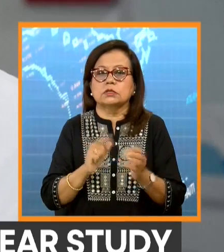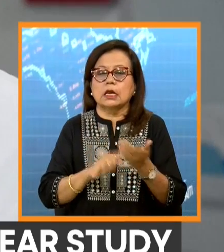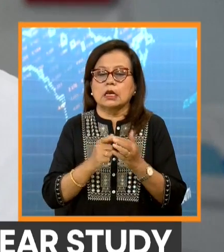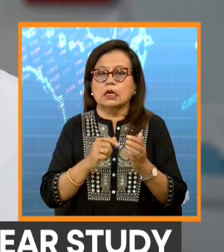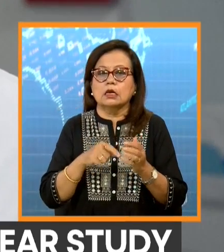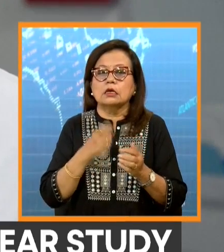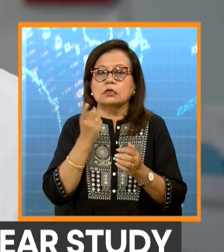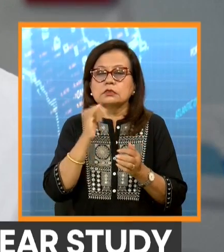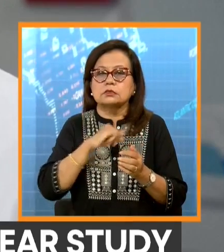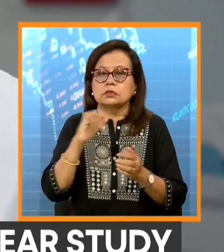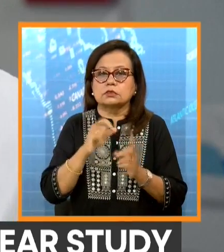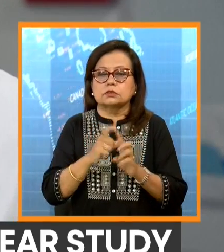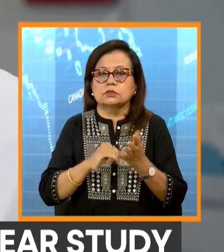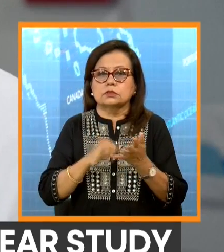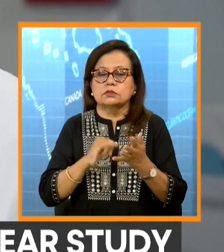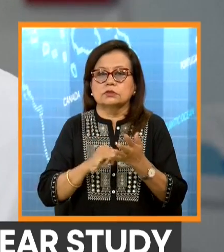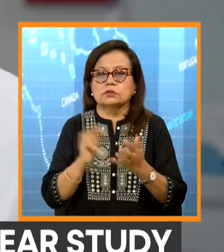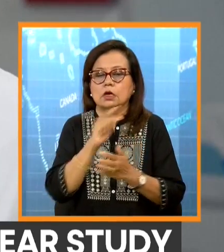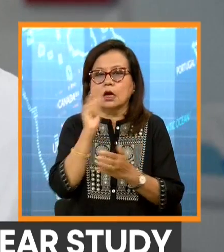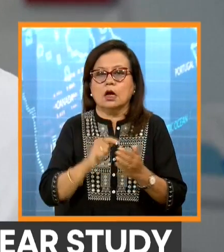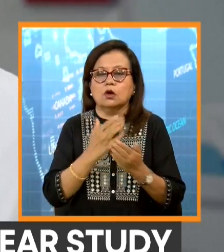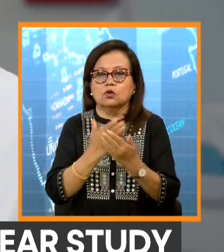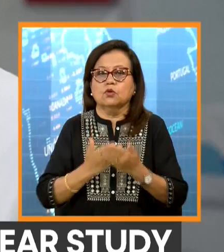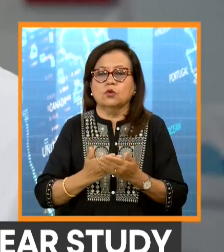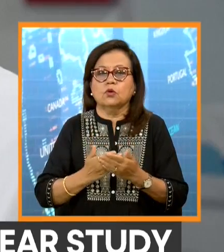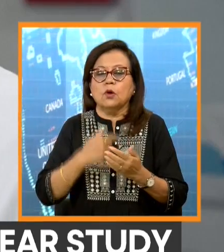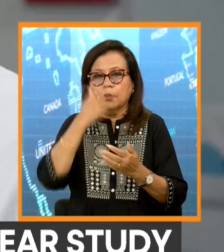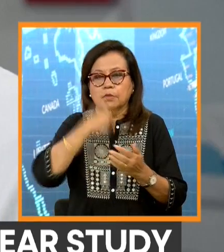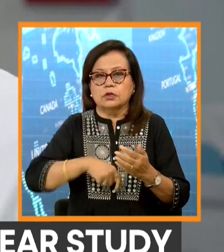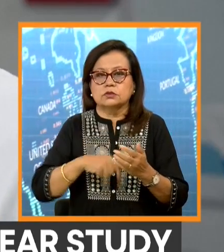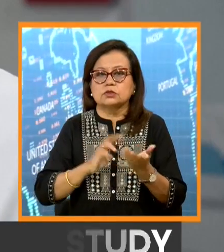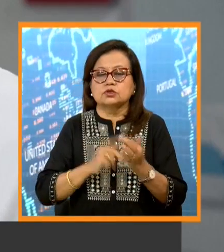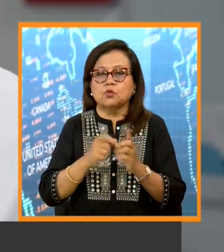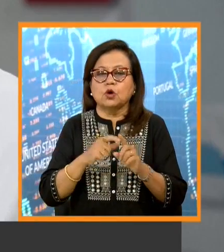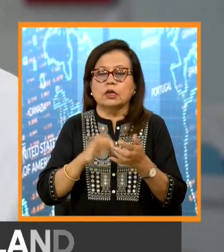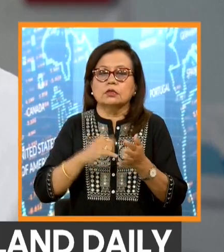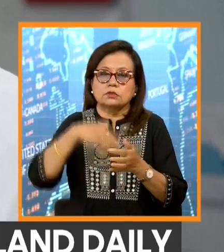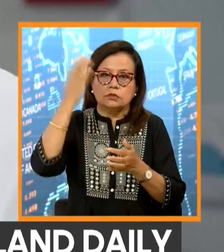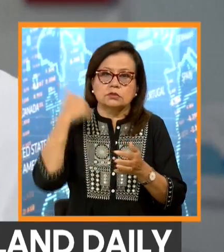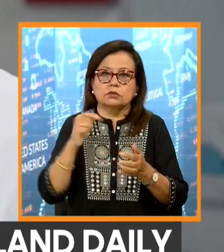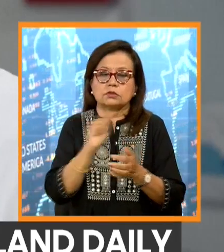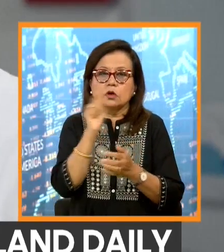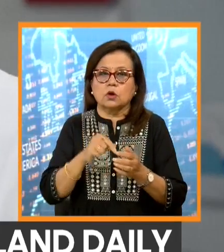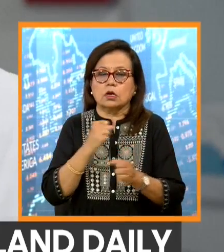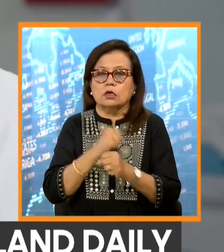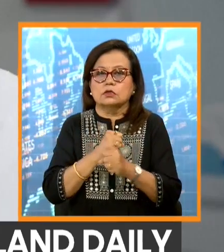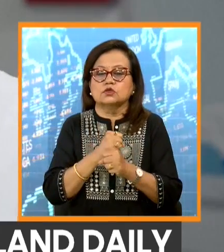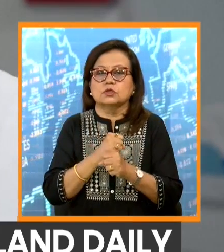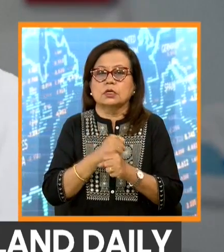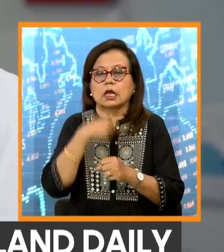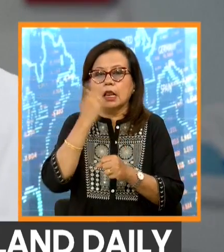early 60s has the heart function or the brain function of someone 10 years older? What are the genetic and